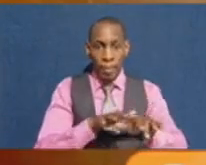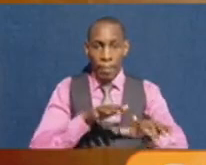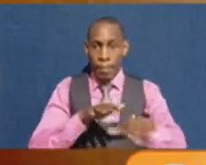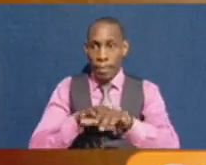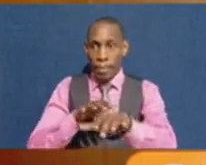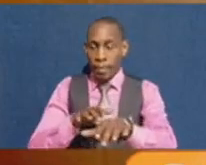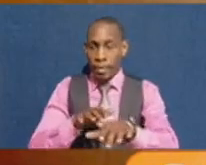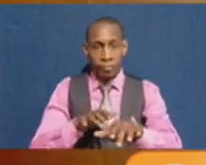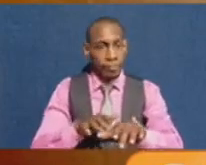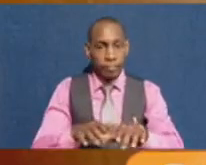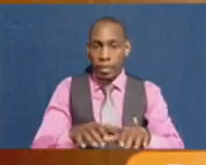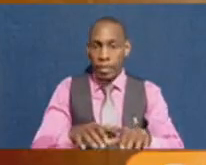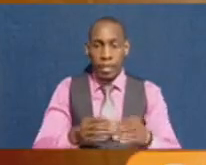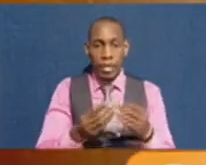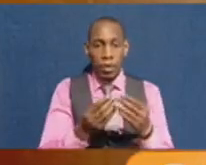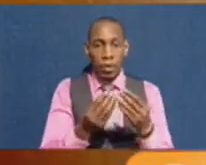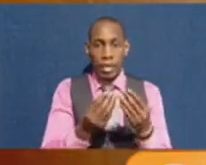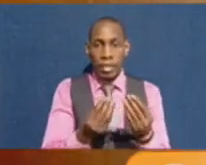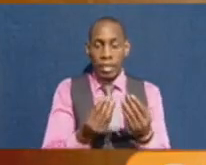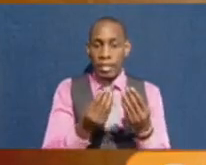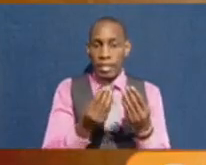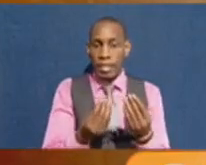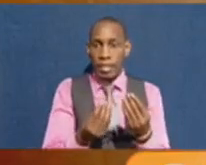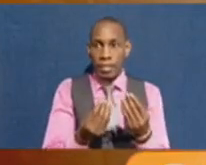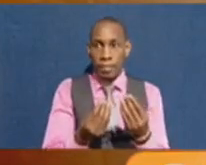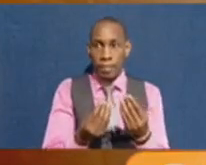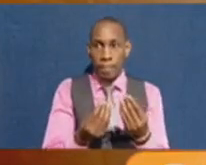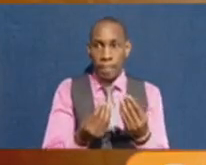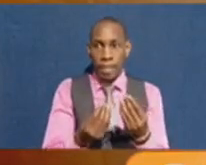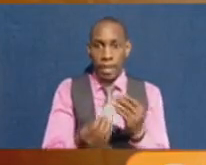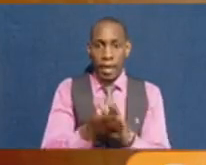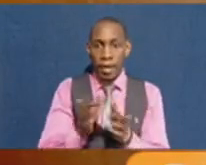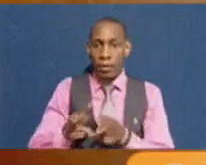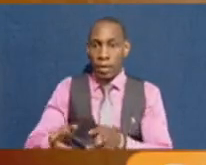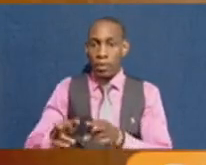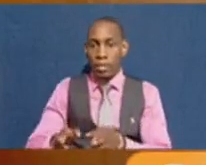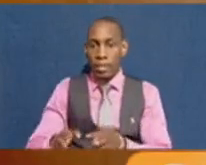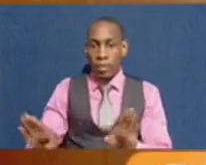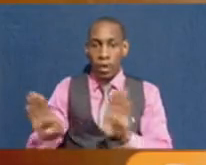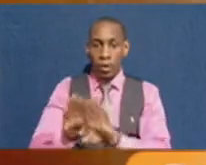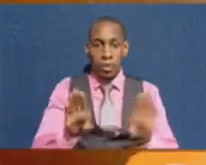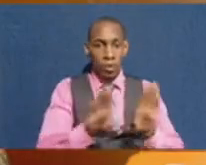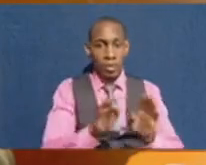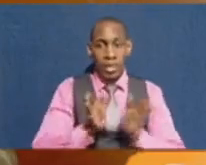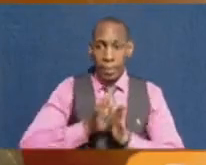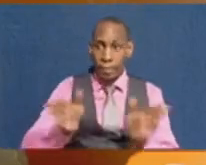be seamless. No roads will be closed to the public.